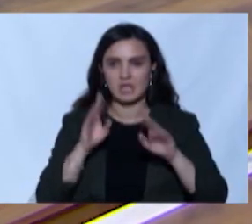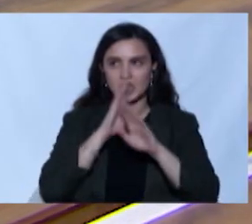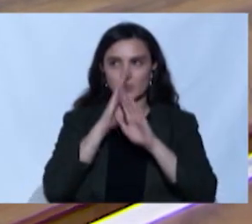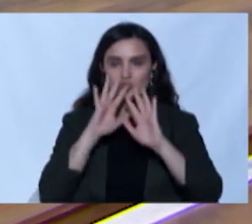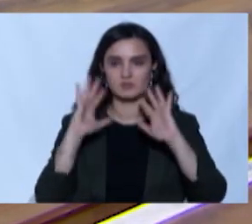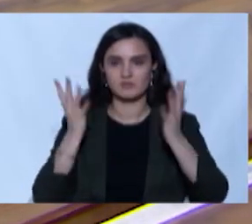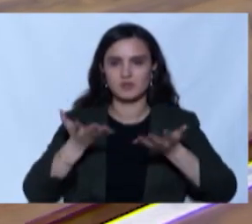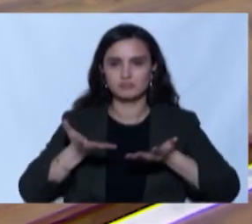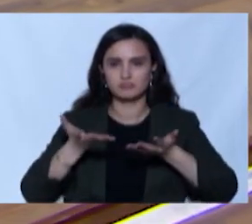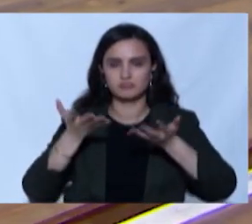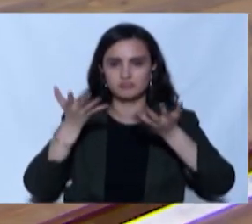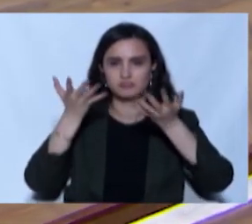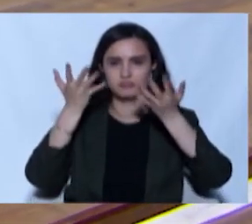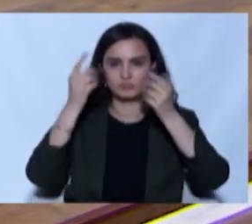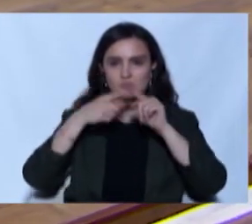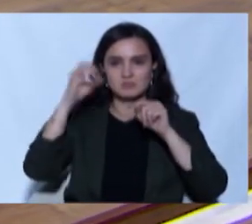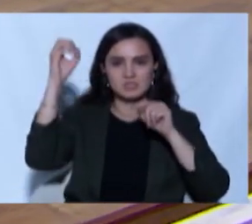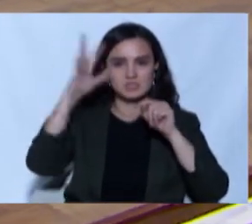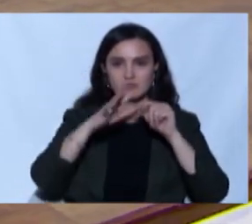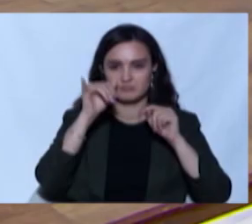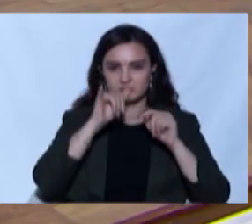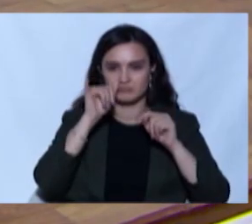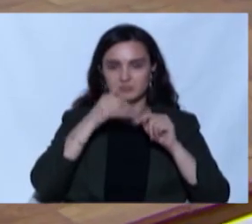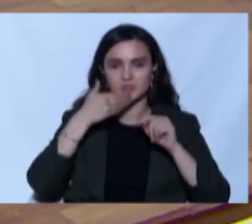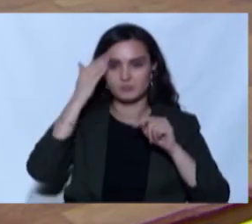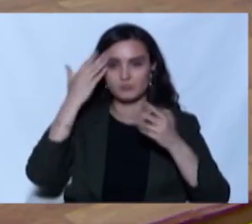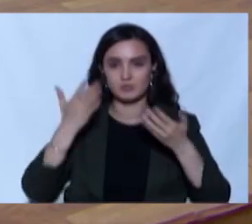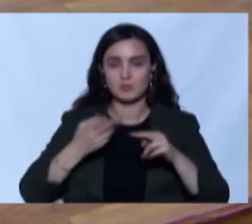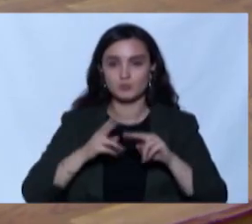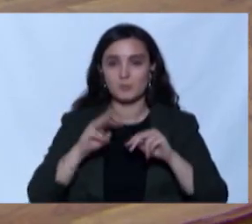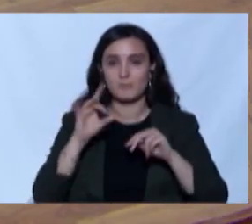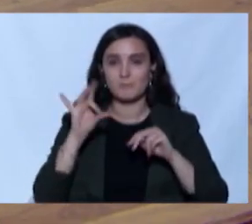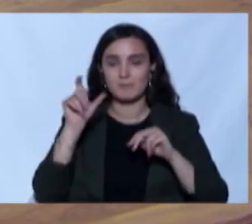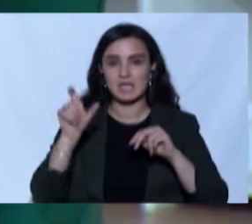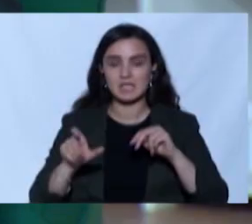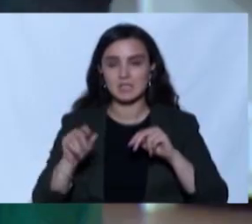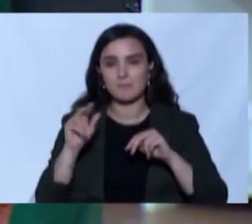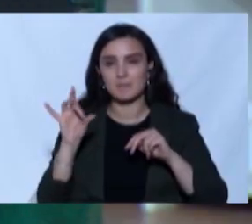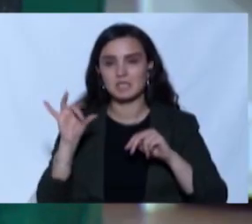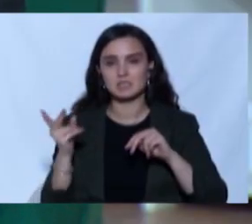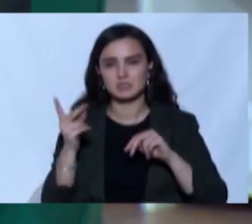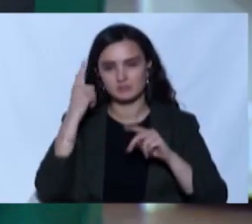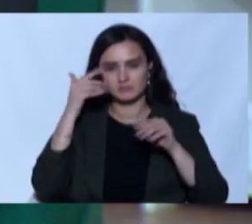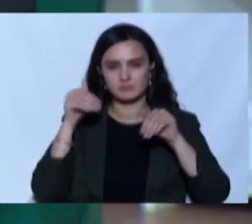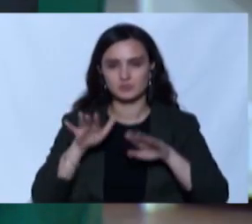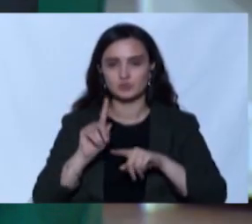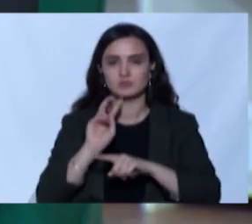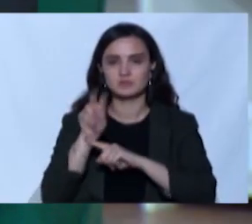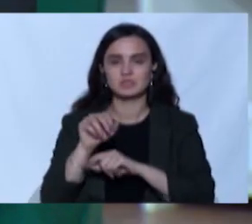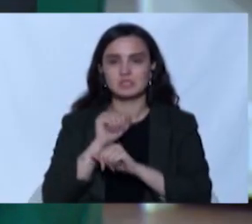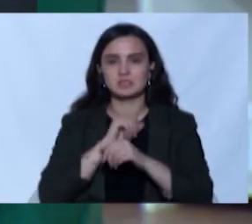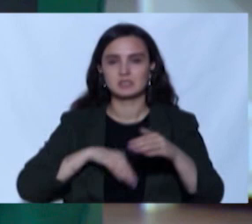so much so that it blocked out the sun. Now, Mary Shelley and Percy decided to go on a